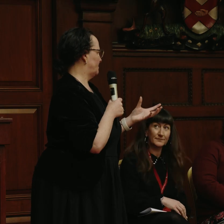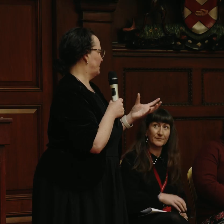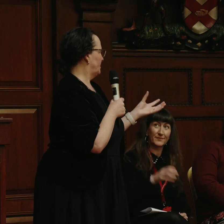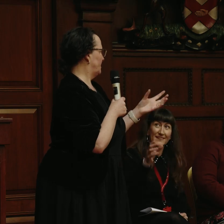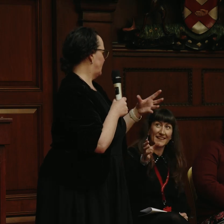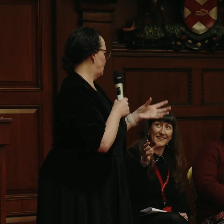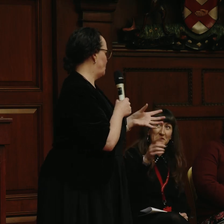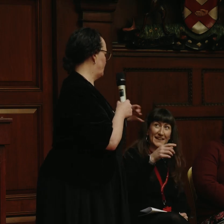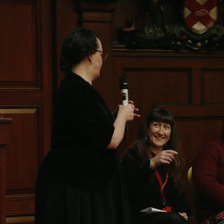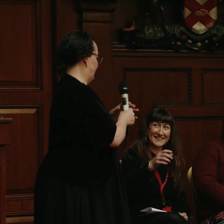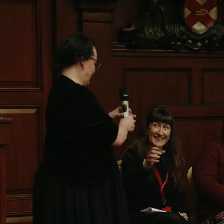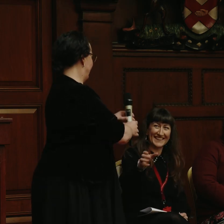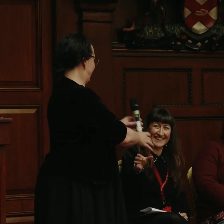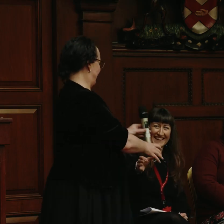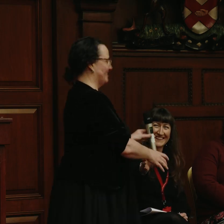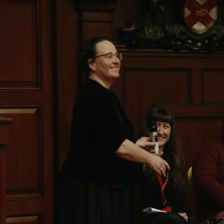SGD, is that new?